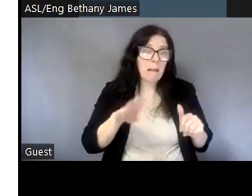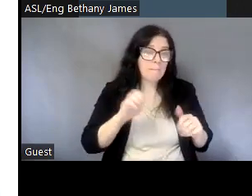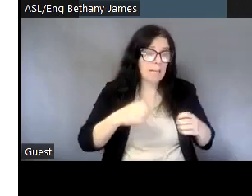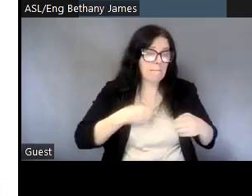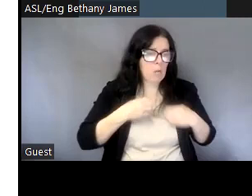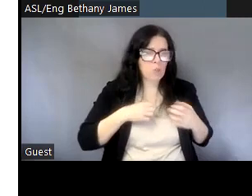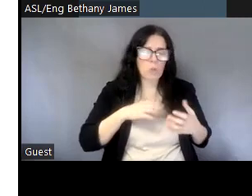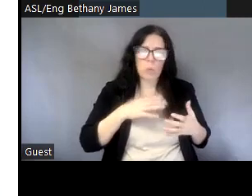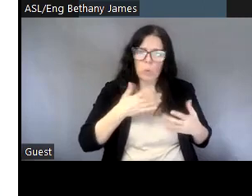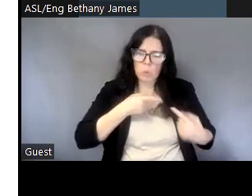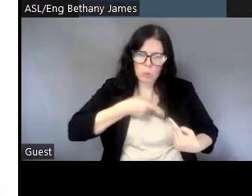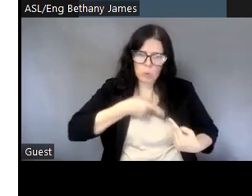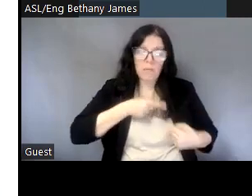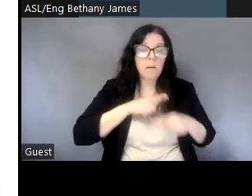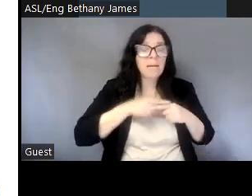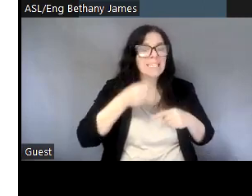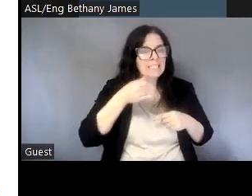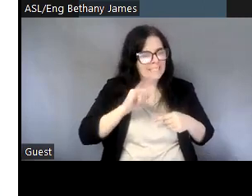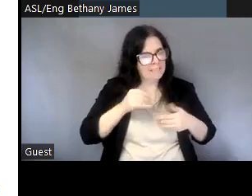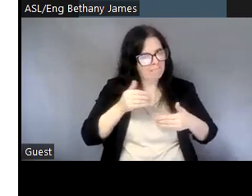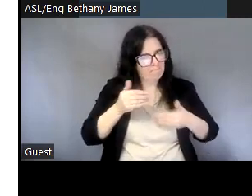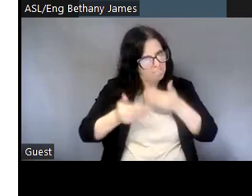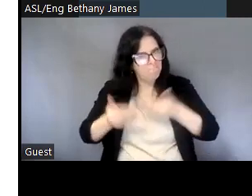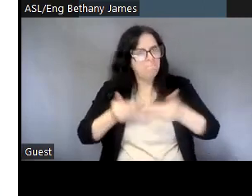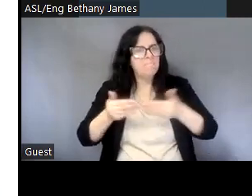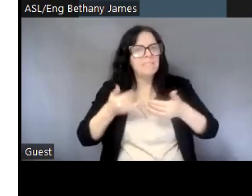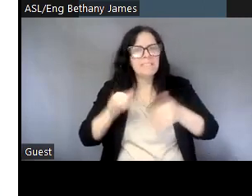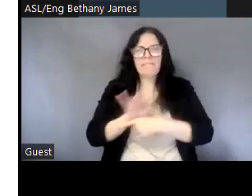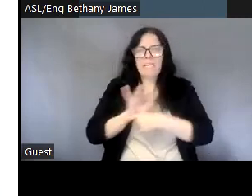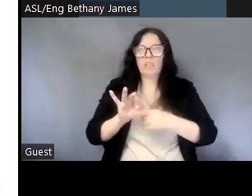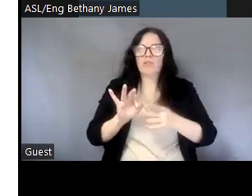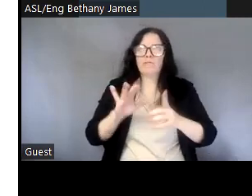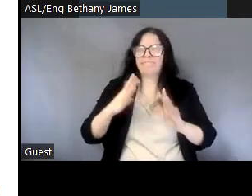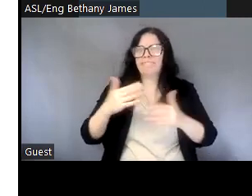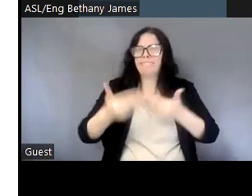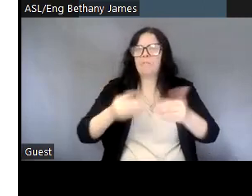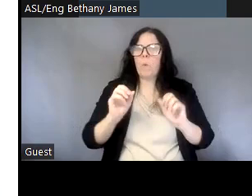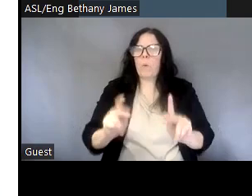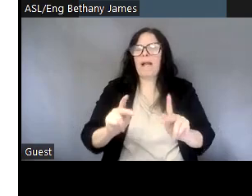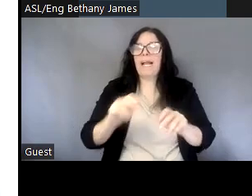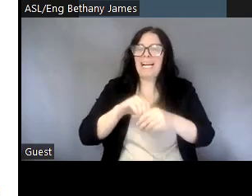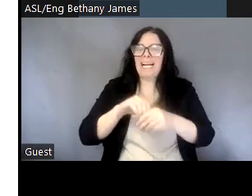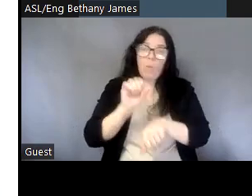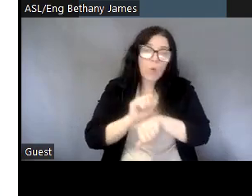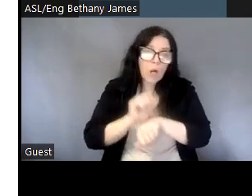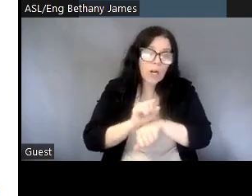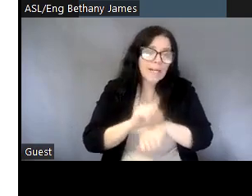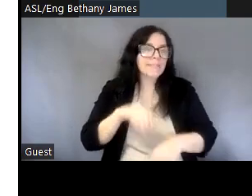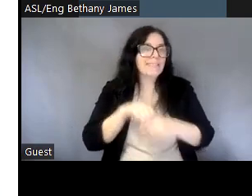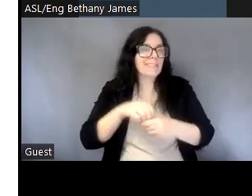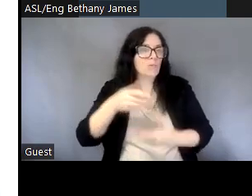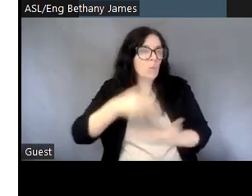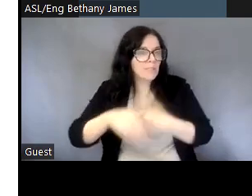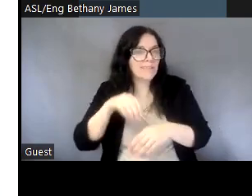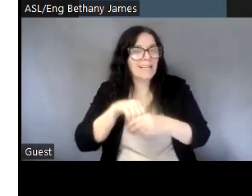still be functioning well within their community, within their workplace, within their social,